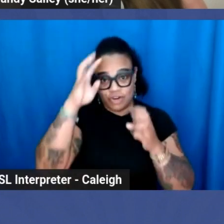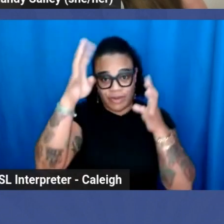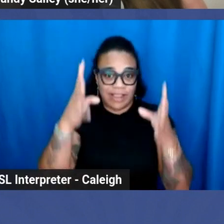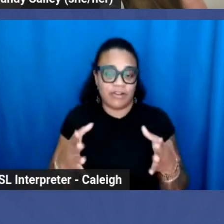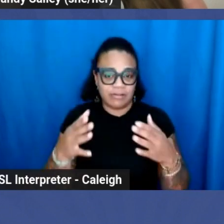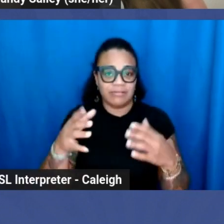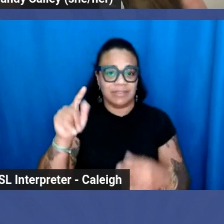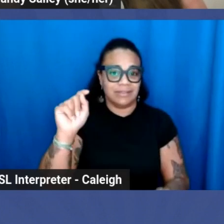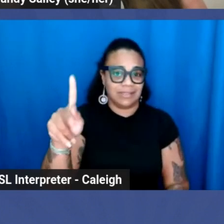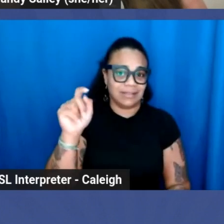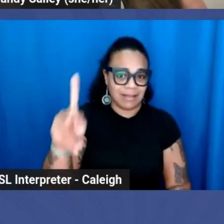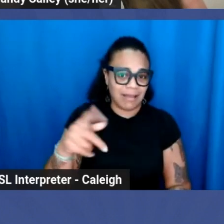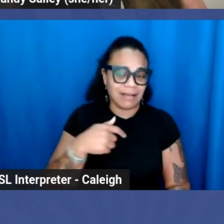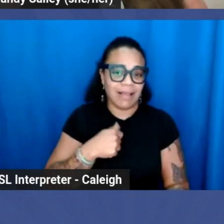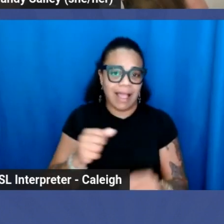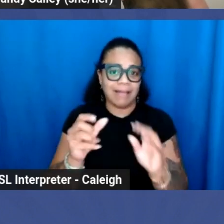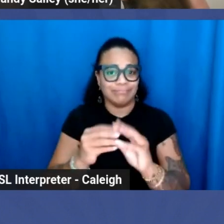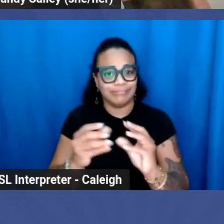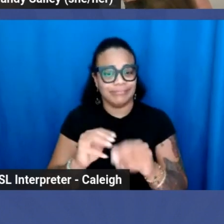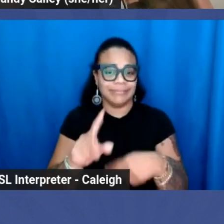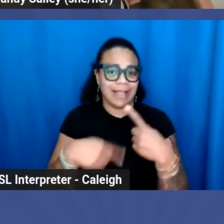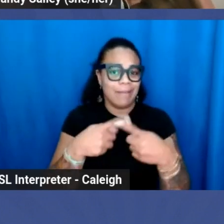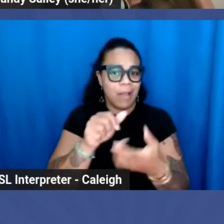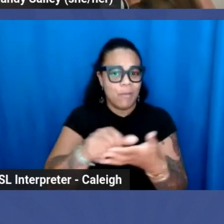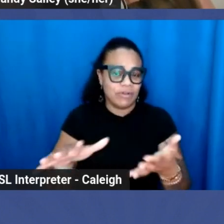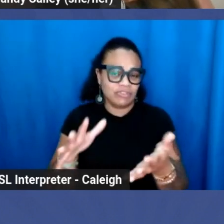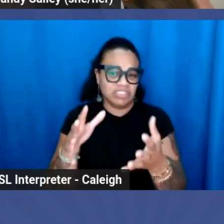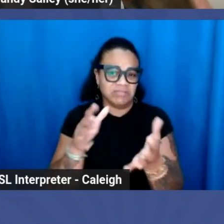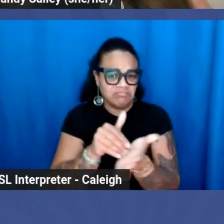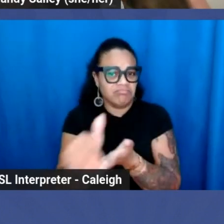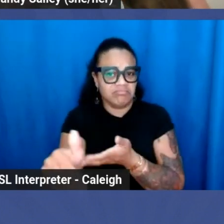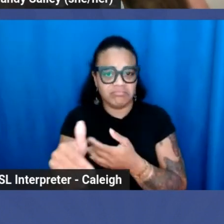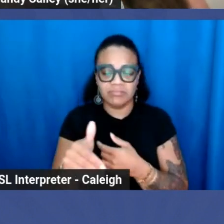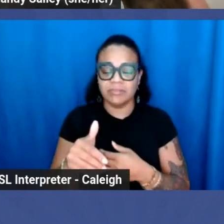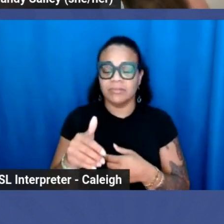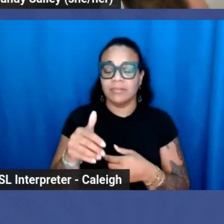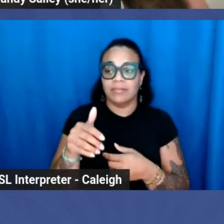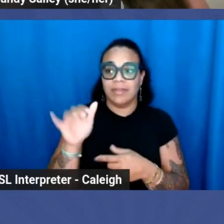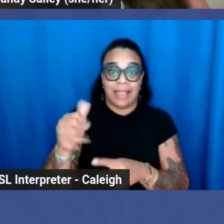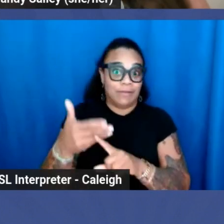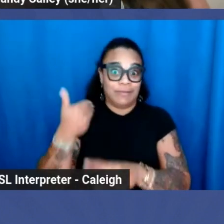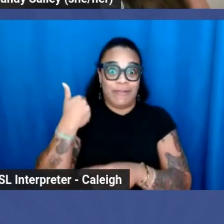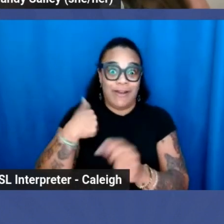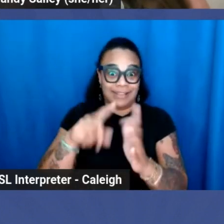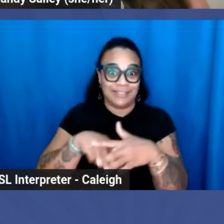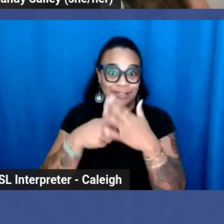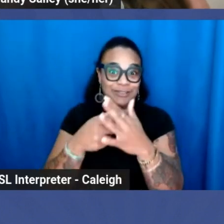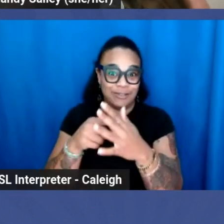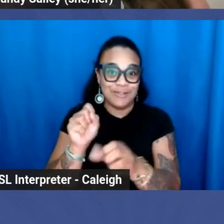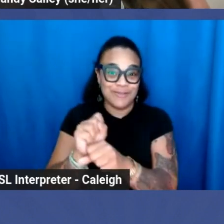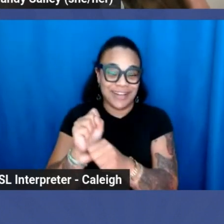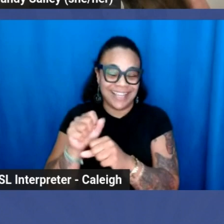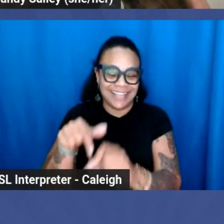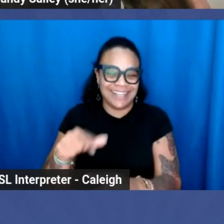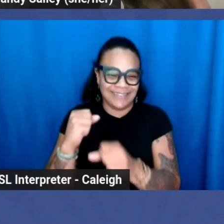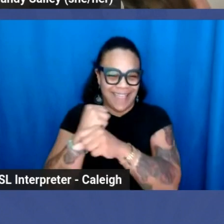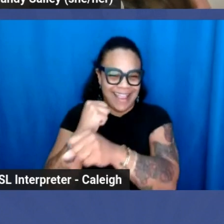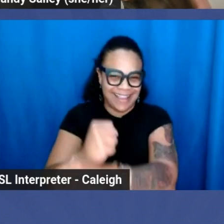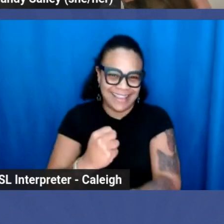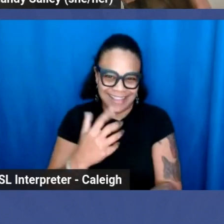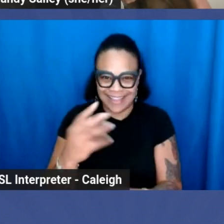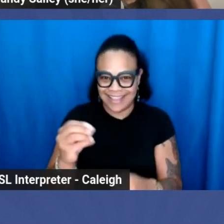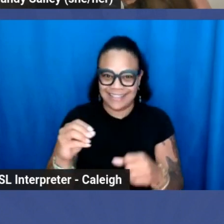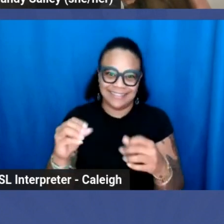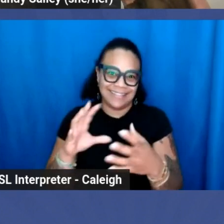about abortion a lot, and that was before I started working at Fight and like doing anti-censorship, like